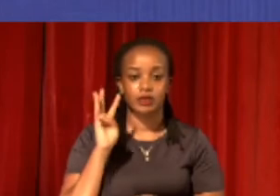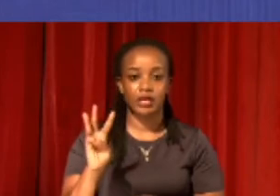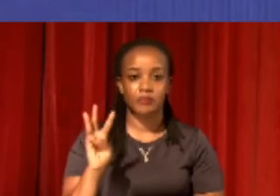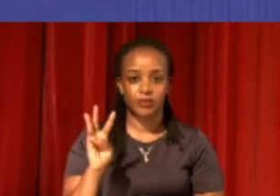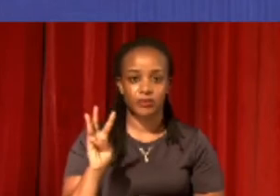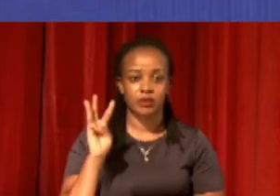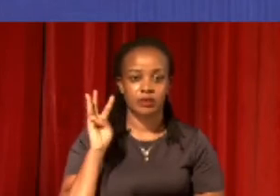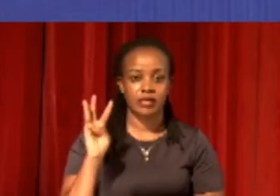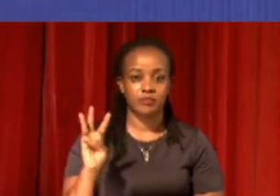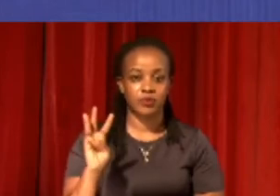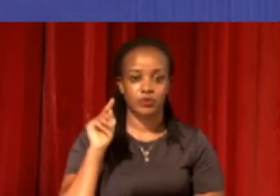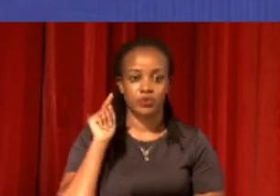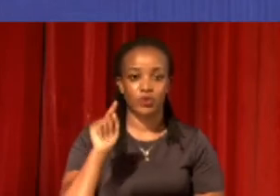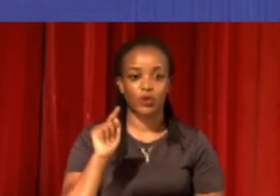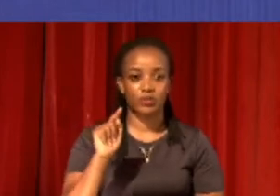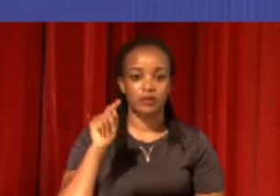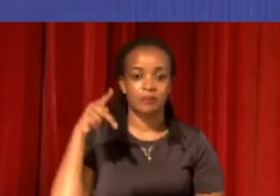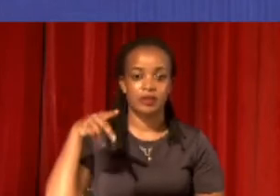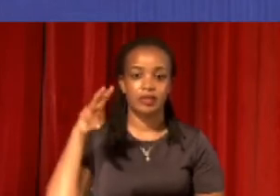www.ppmc.go.ke. Okay.